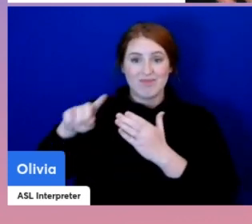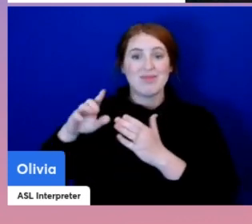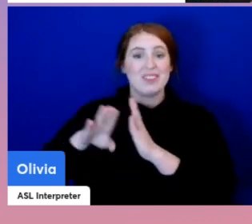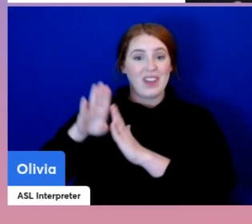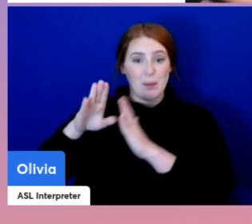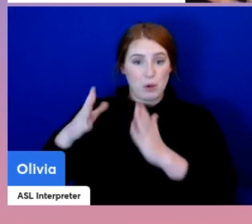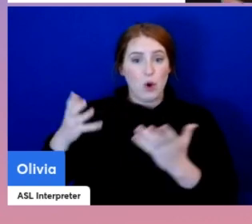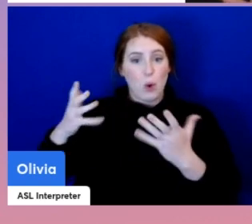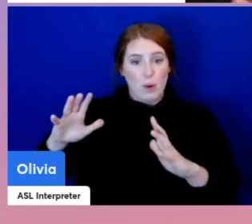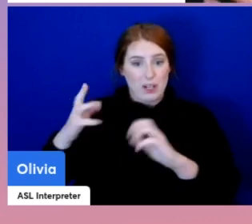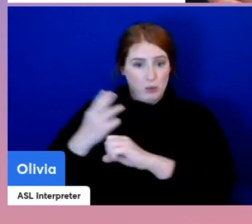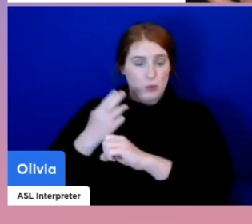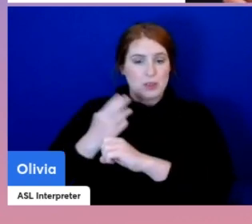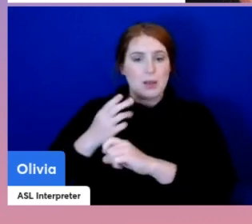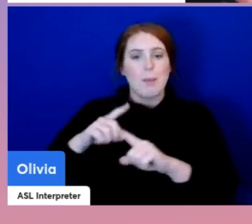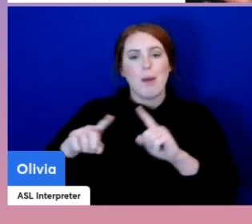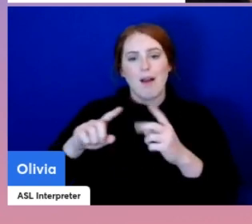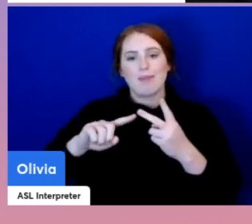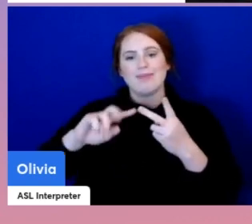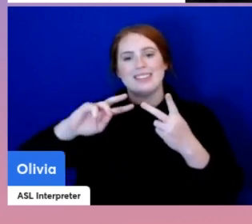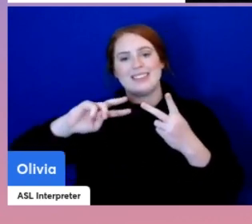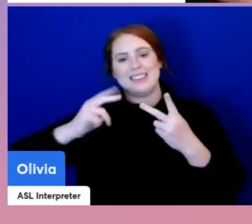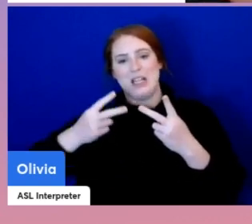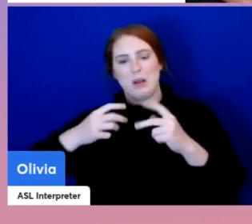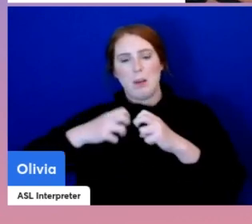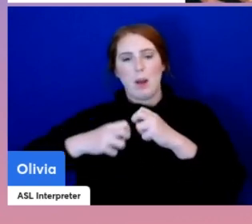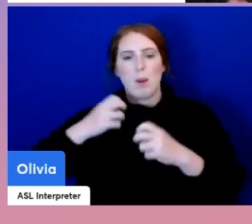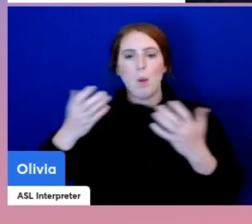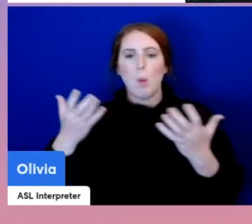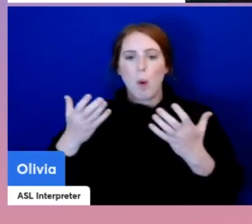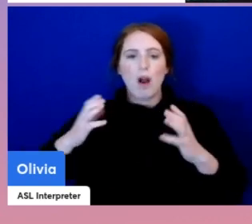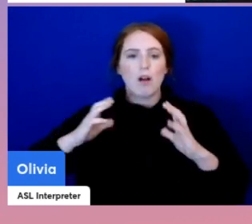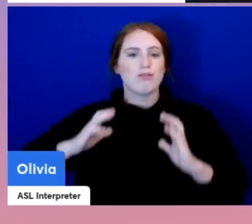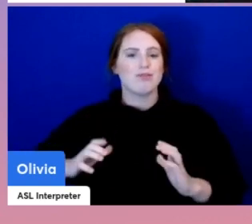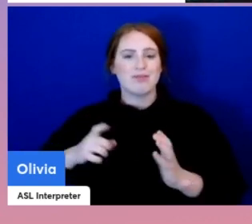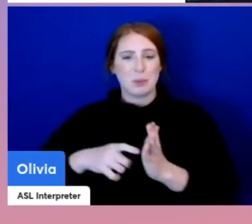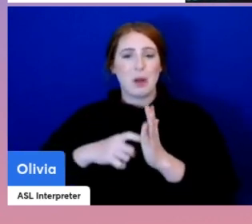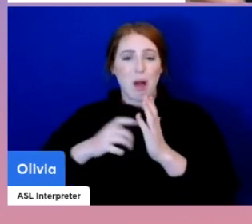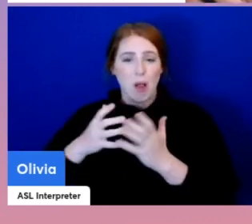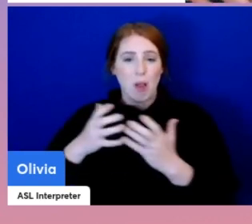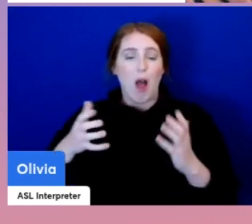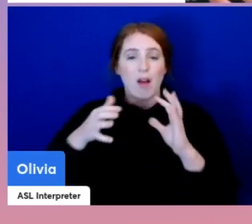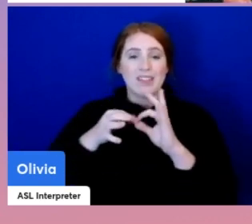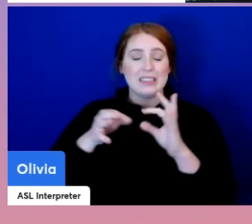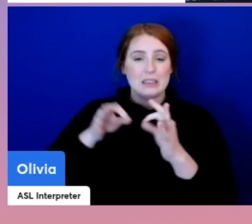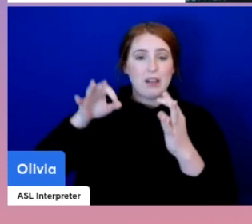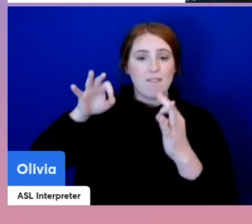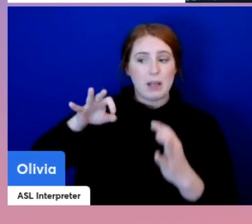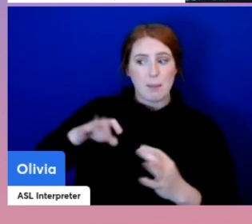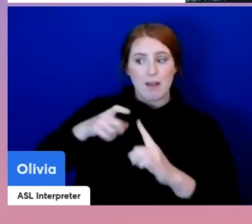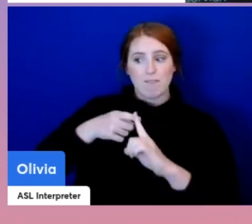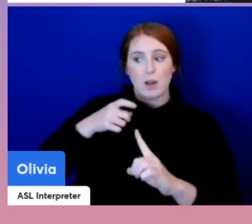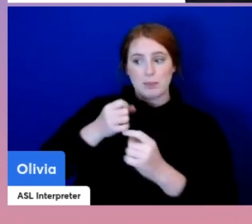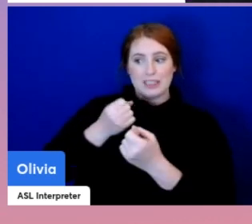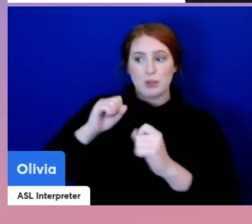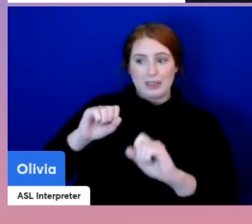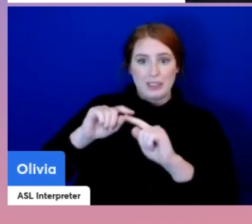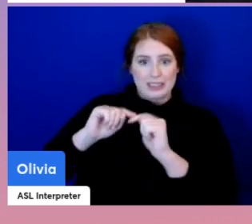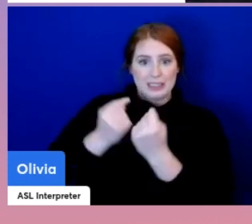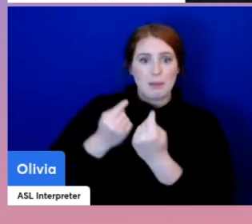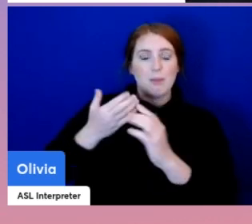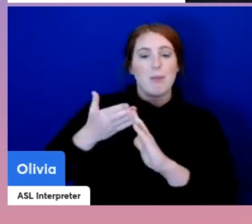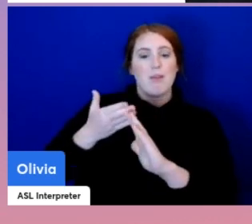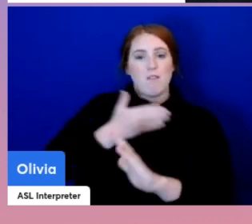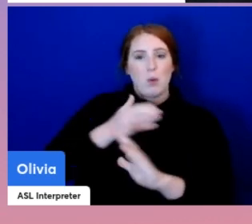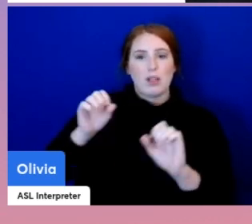Our second problem is that the consumers of the construct are requiring lots of input from the security team to configure and deploy the construct in a meaningful way,